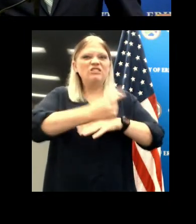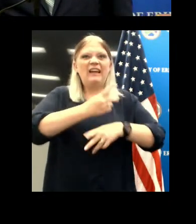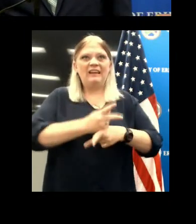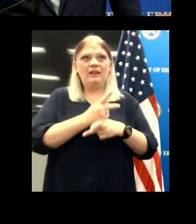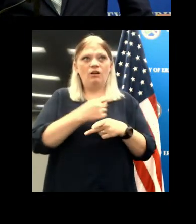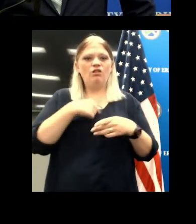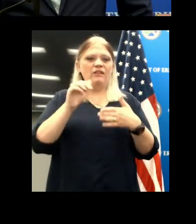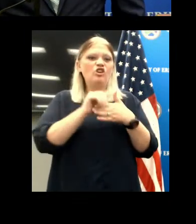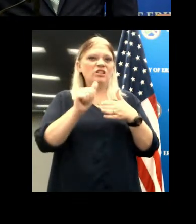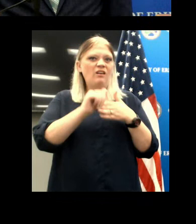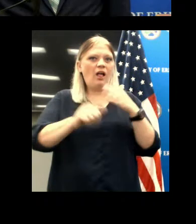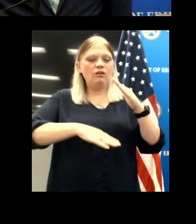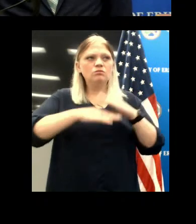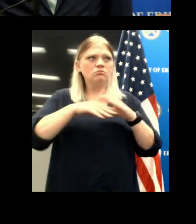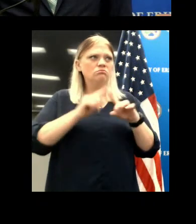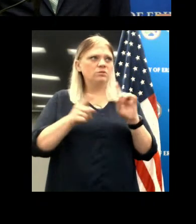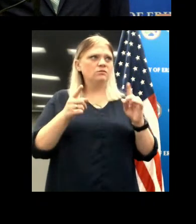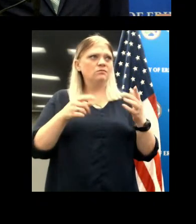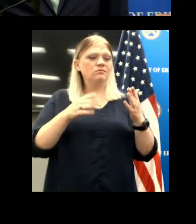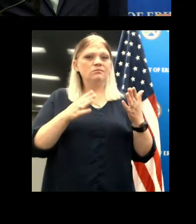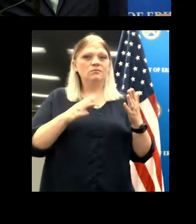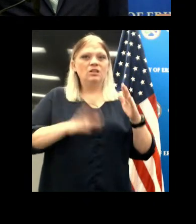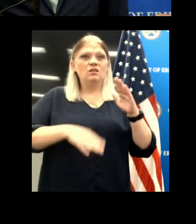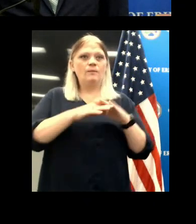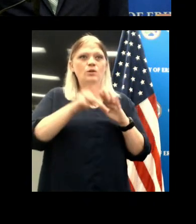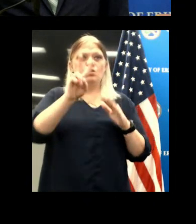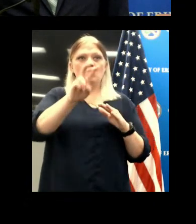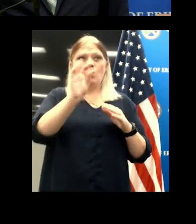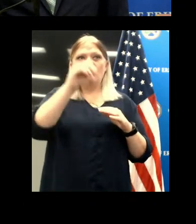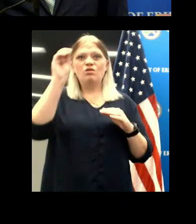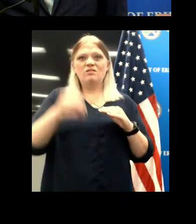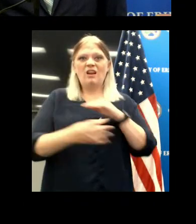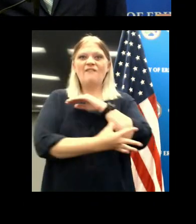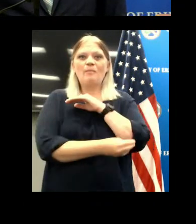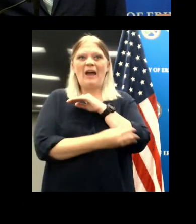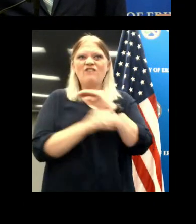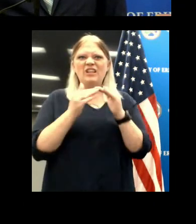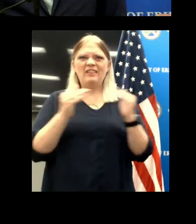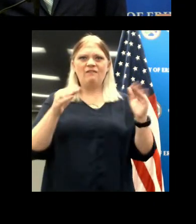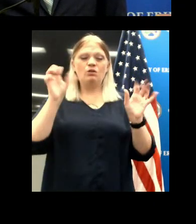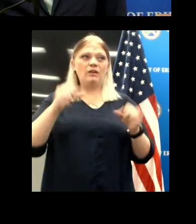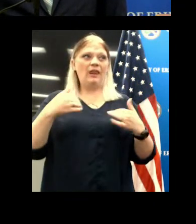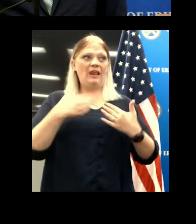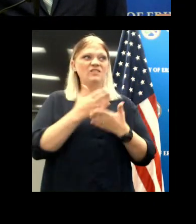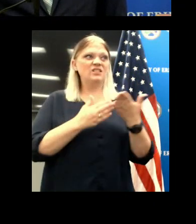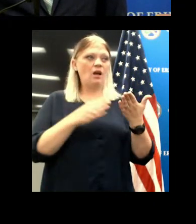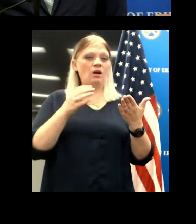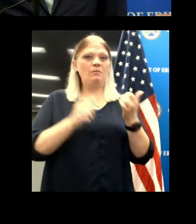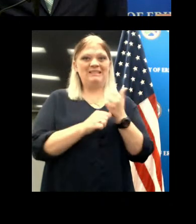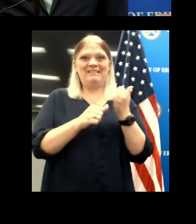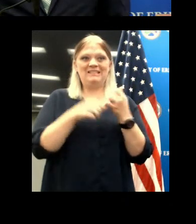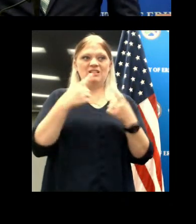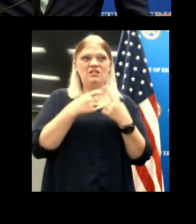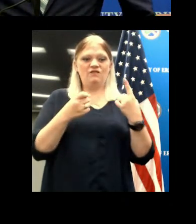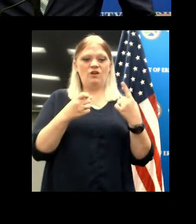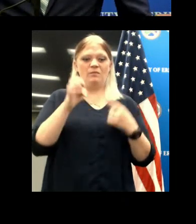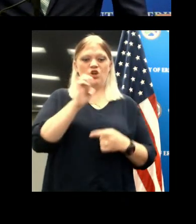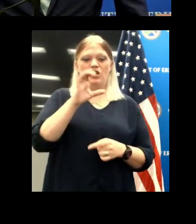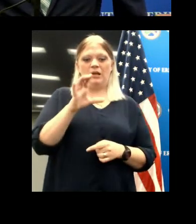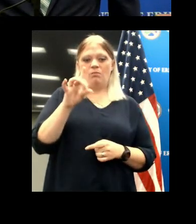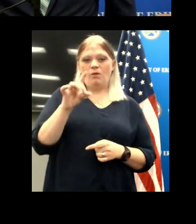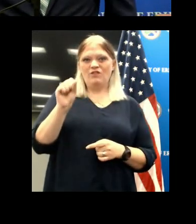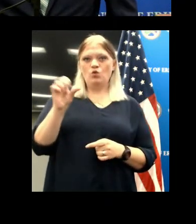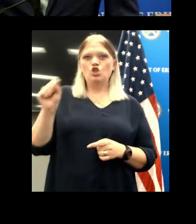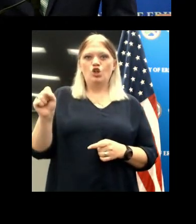want to ensure that it's basically up to 200% of the poverty level, and you can get some assistance from the Erie County Department of Social Services for